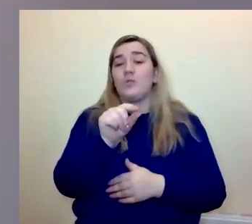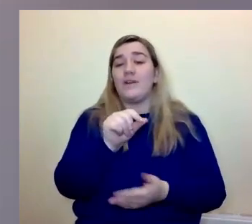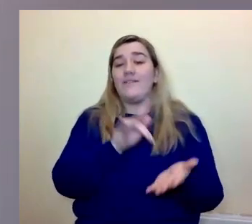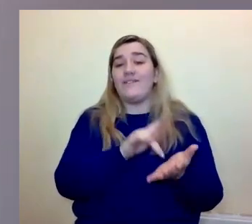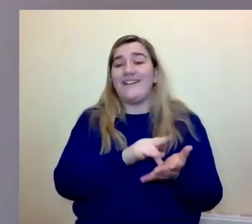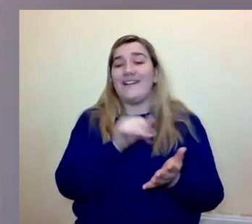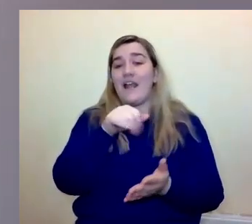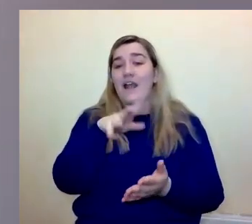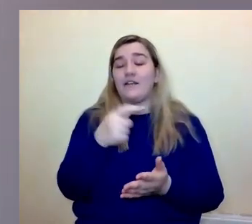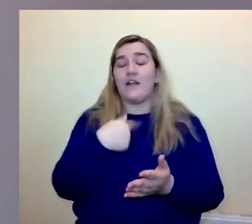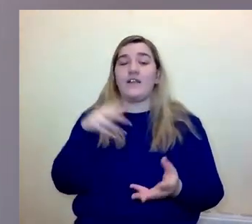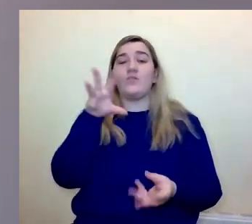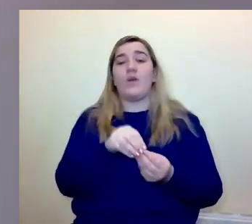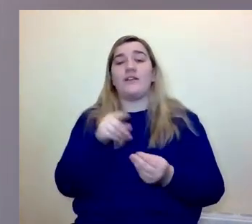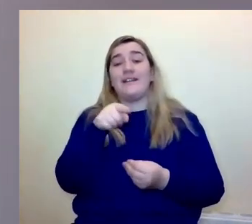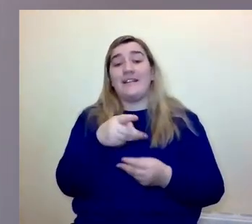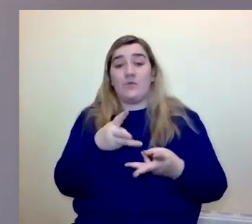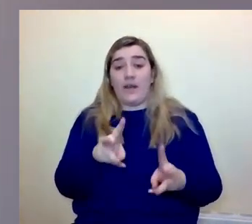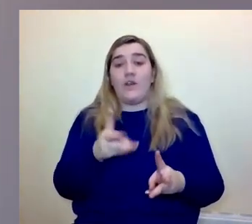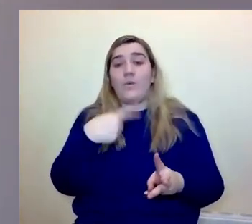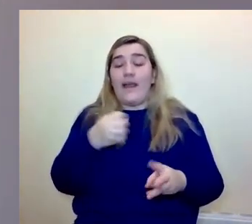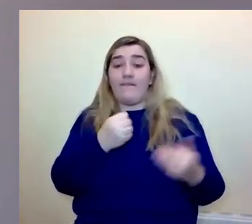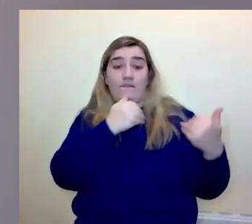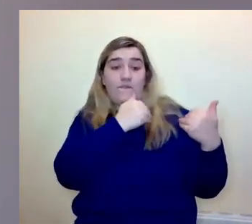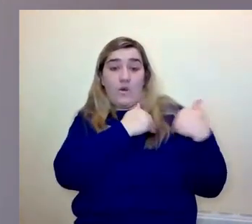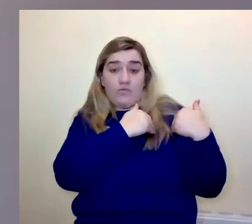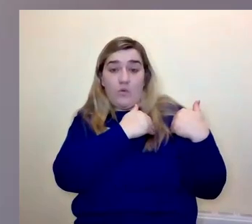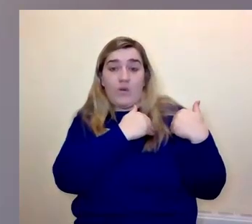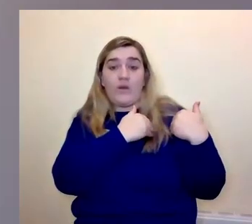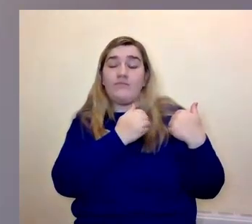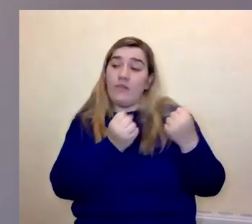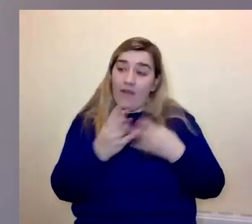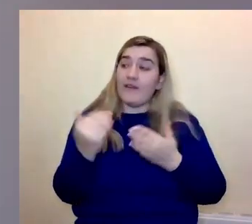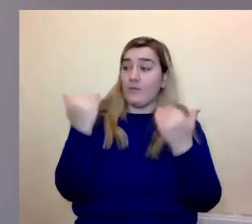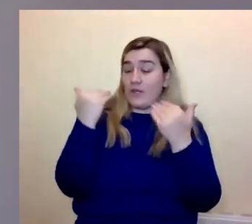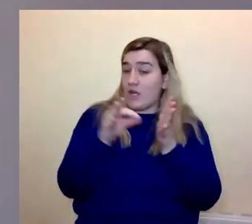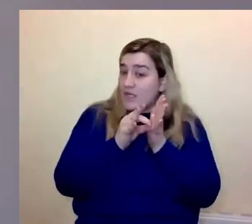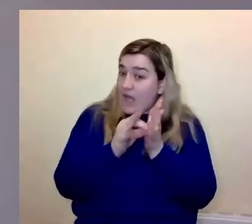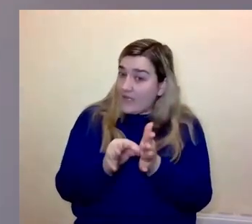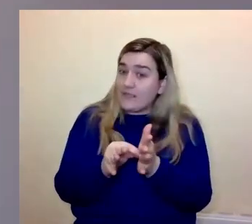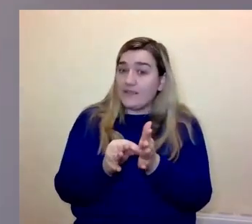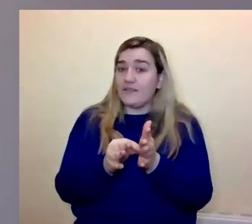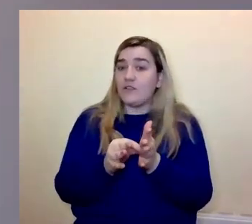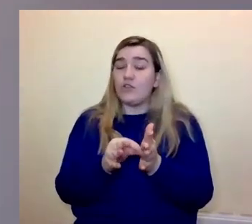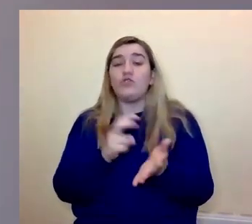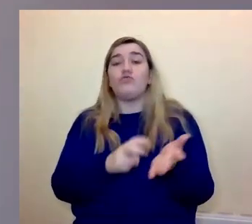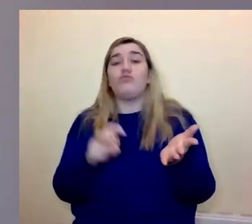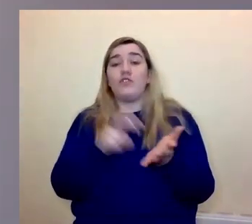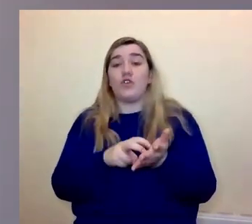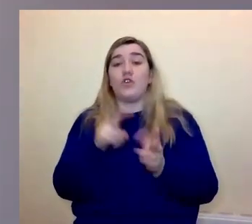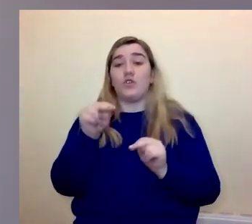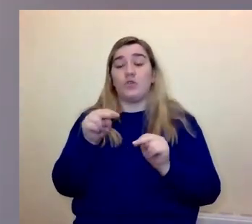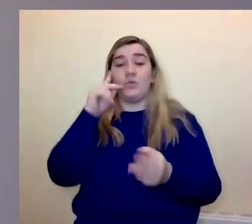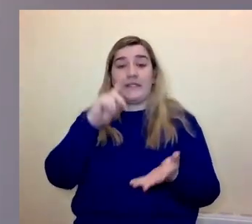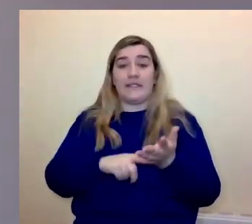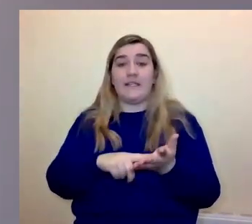usually summarise it in this way. We have a role to provide information and guidance, to register the new decision